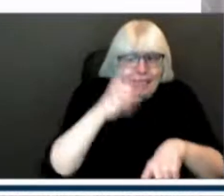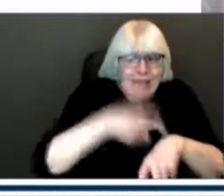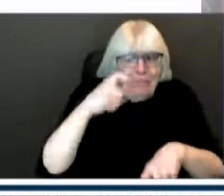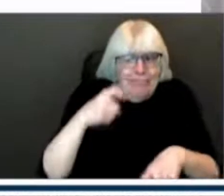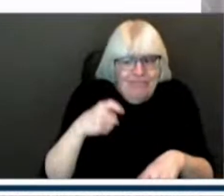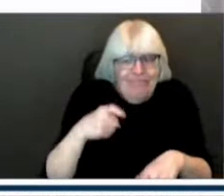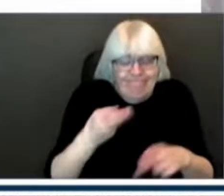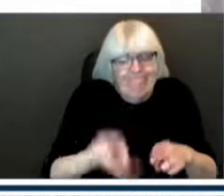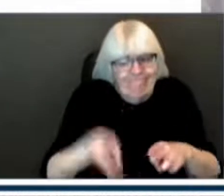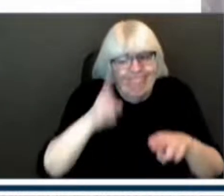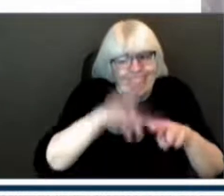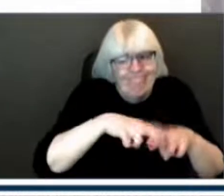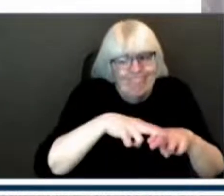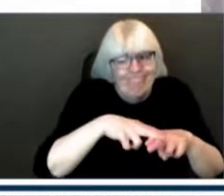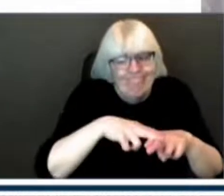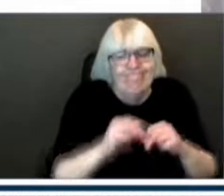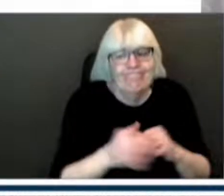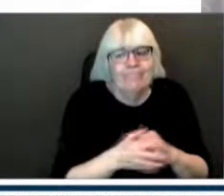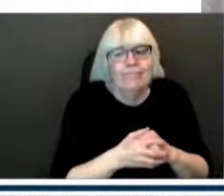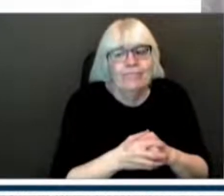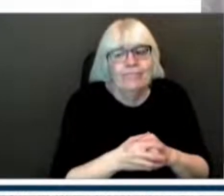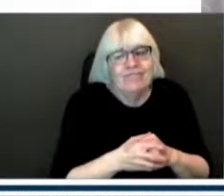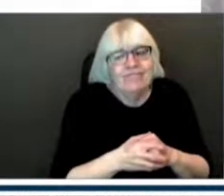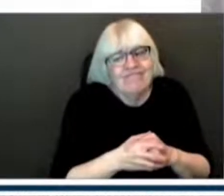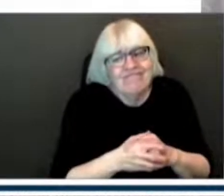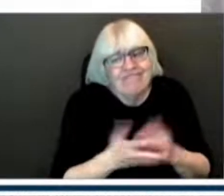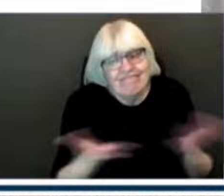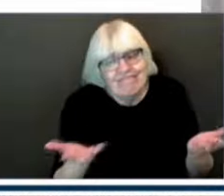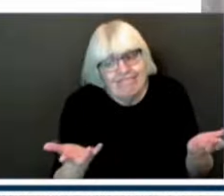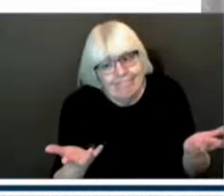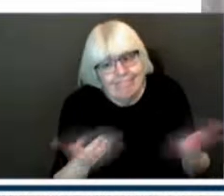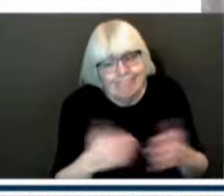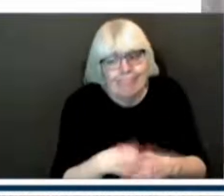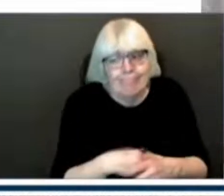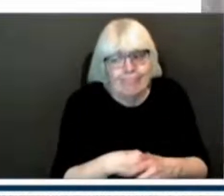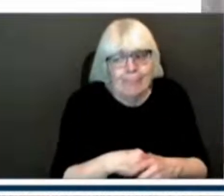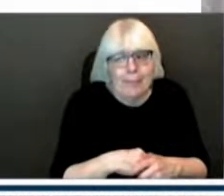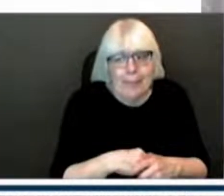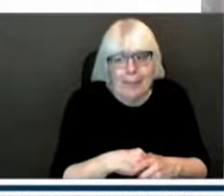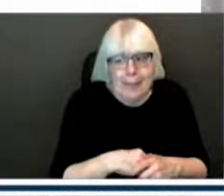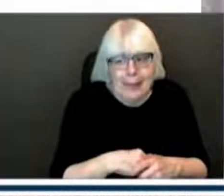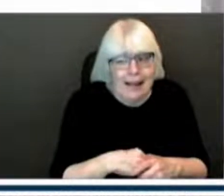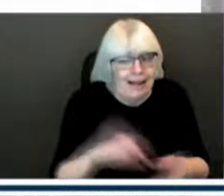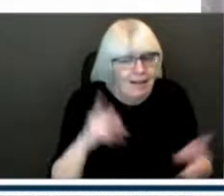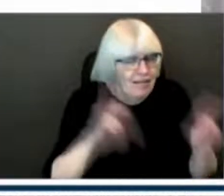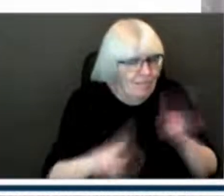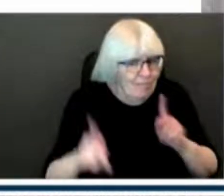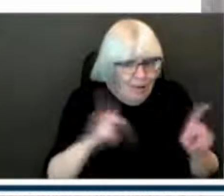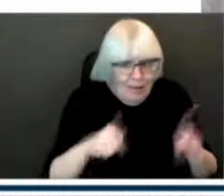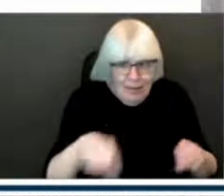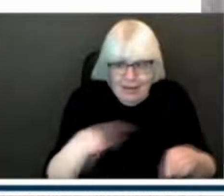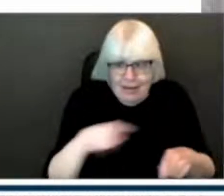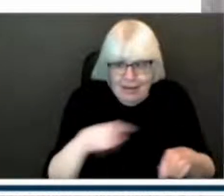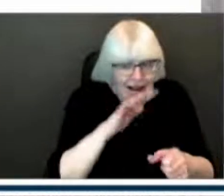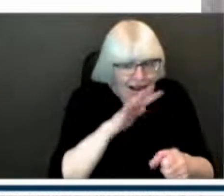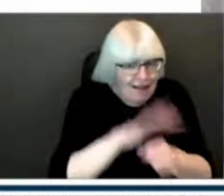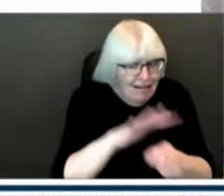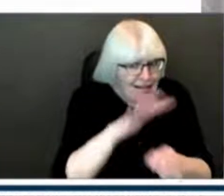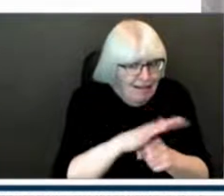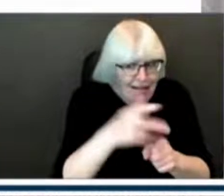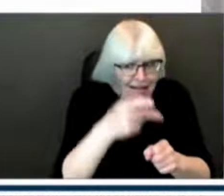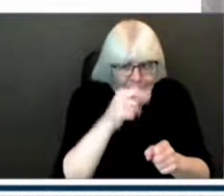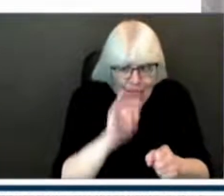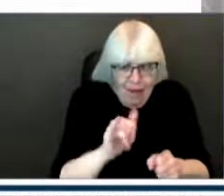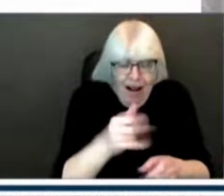was also very clear, and it is very clear, that the underpayment is having a significant impact on our ability to care for our seniors, and